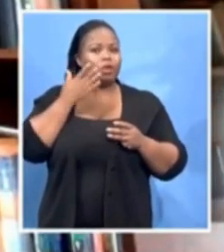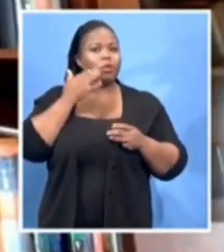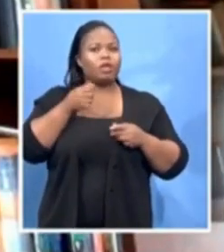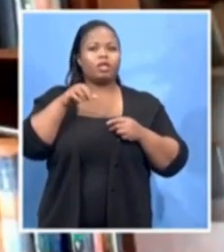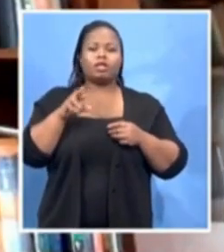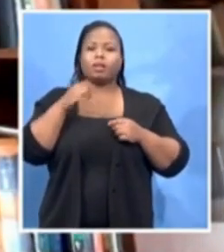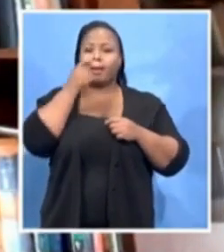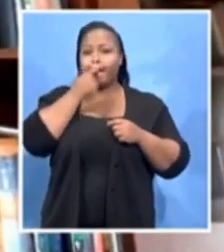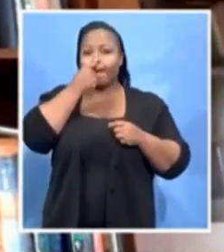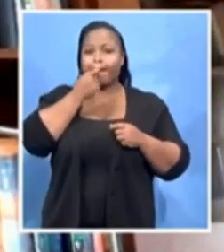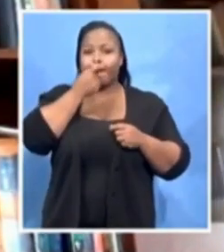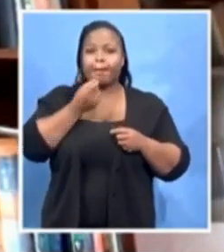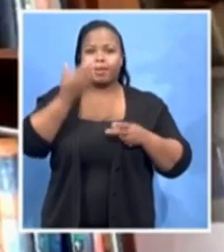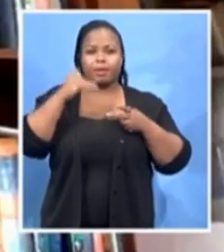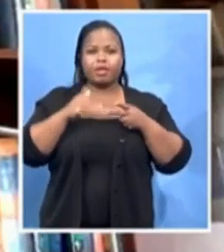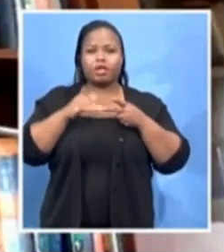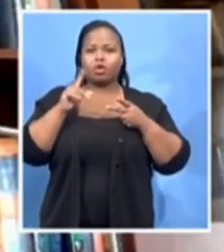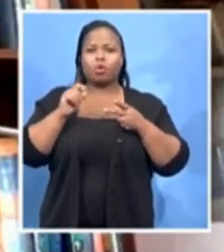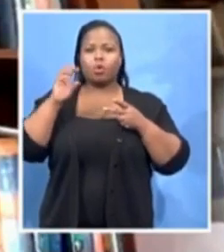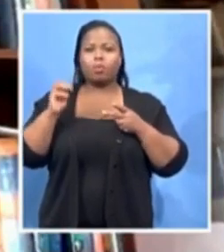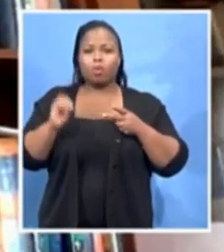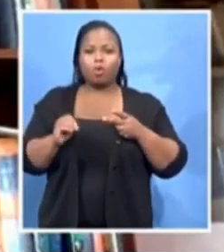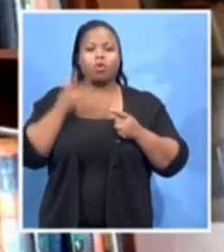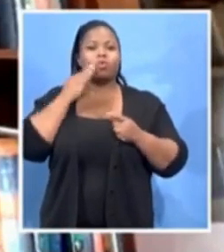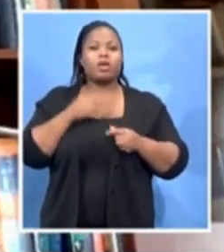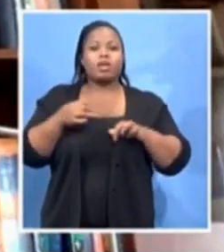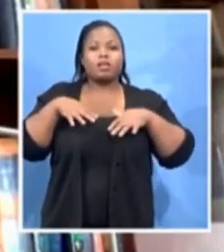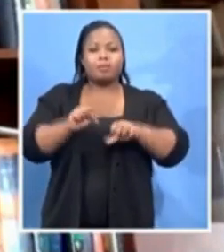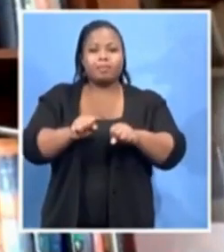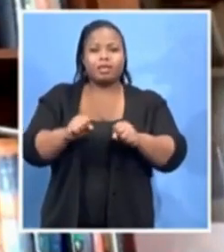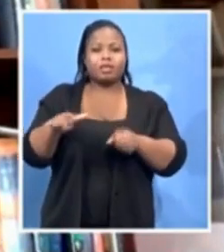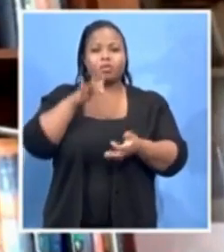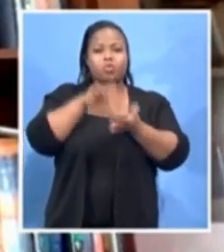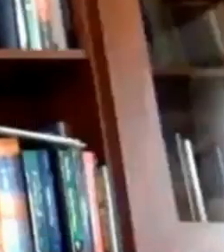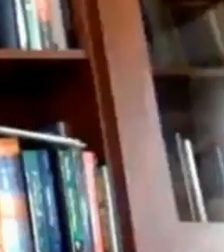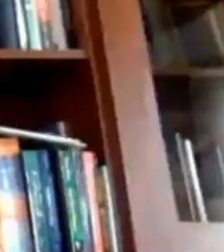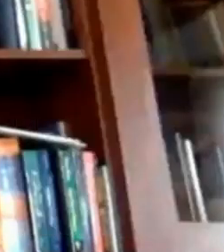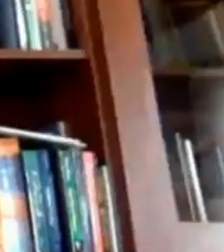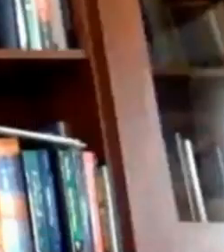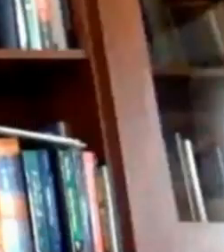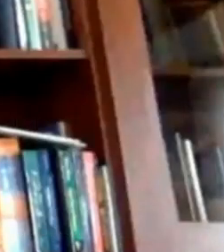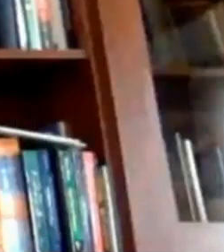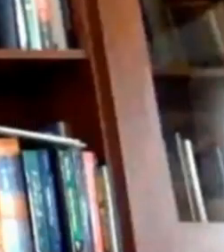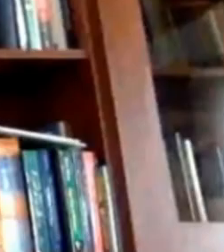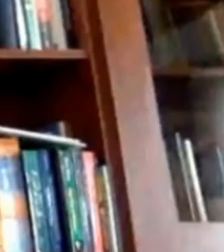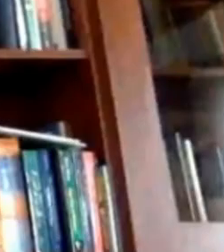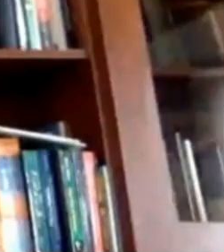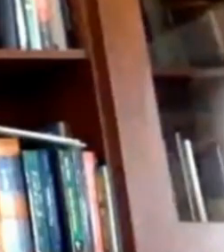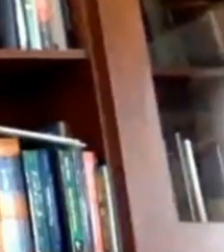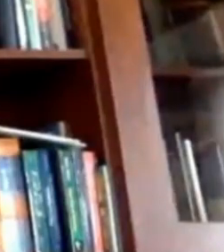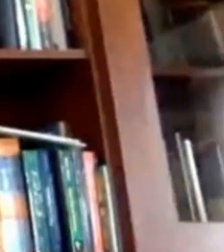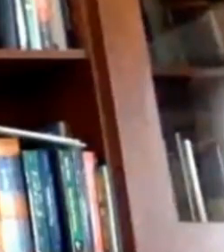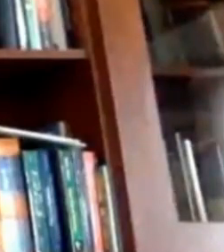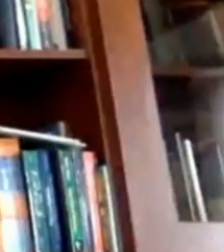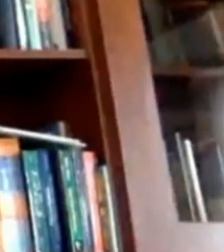Nkomo regain power from the Smith administration, they will strengthen the African movement. And equally, when we